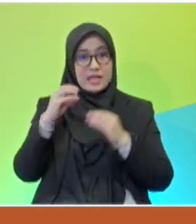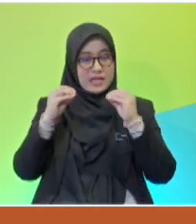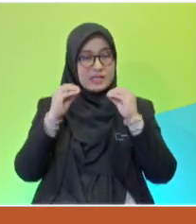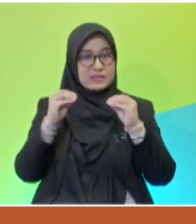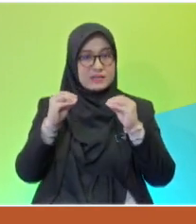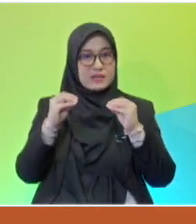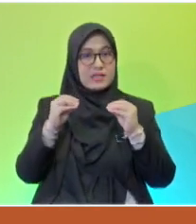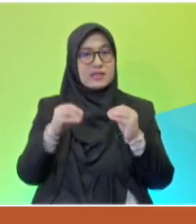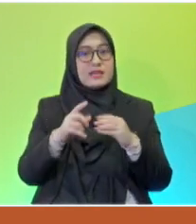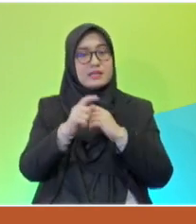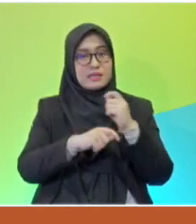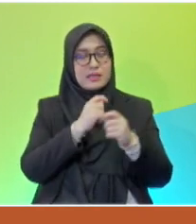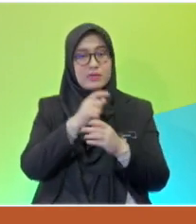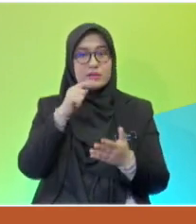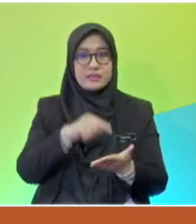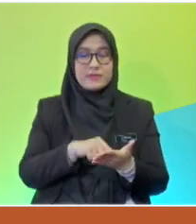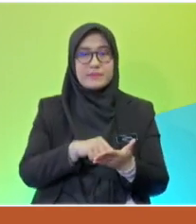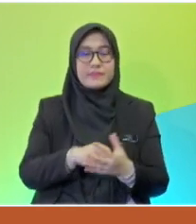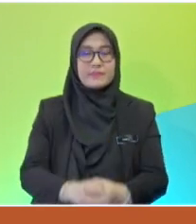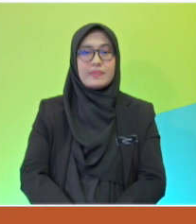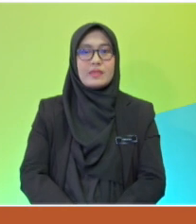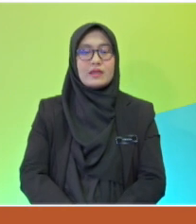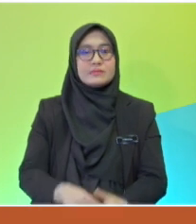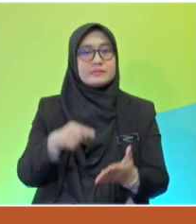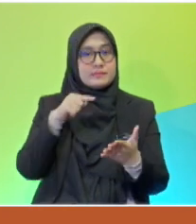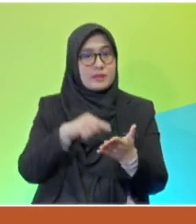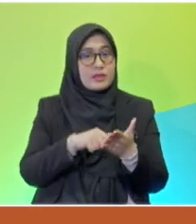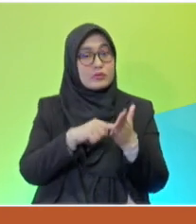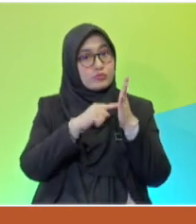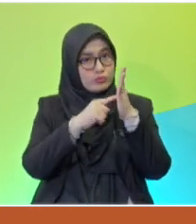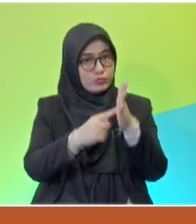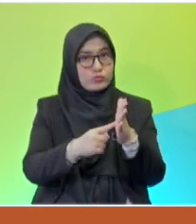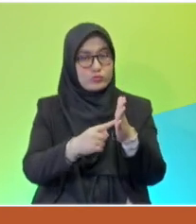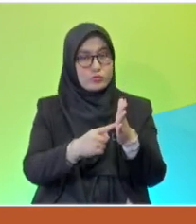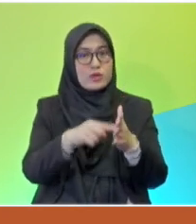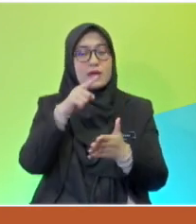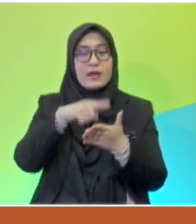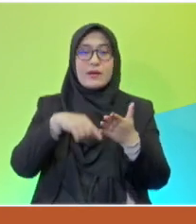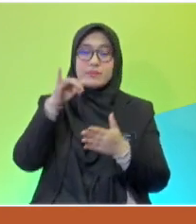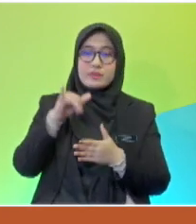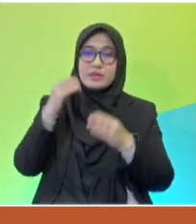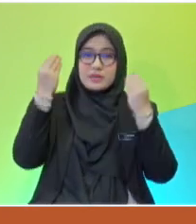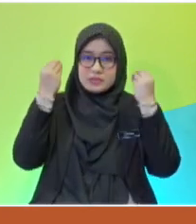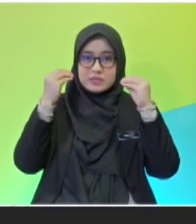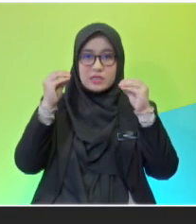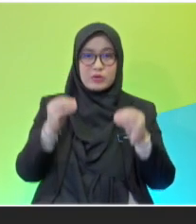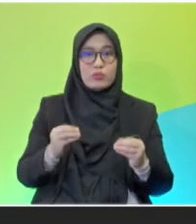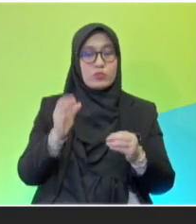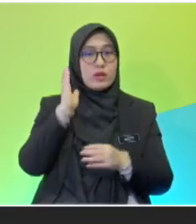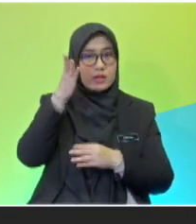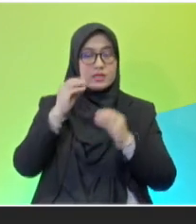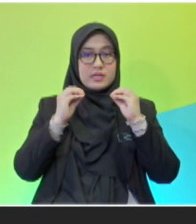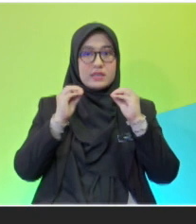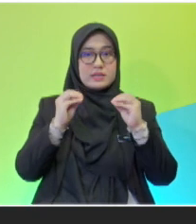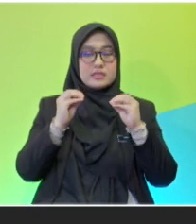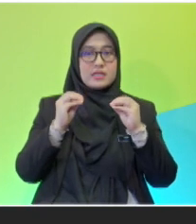standards, they are numbered, and it is clearly shown there what the teachers are going to teach. Yep. However, the next